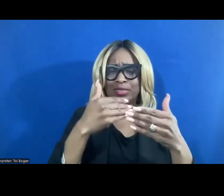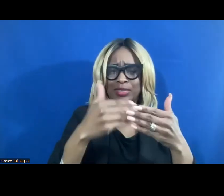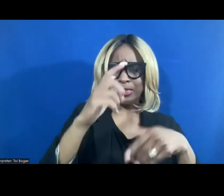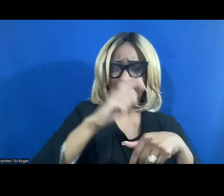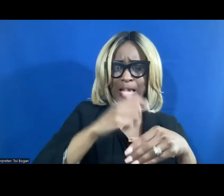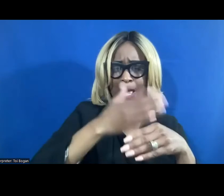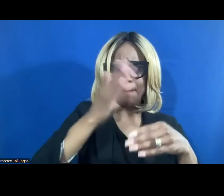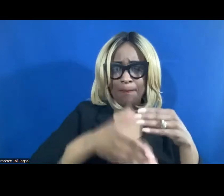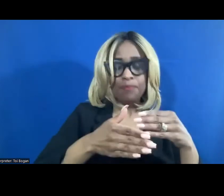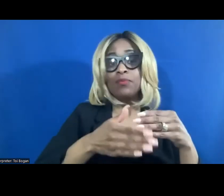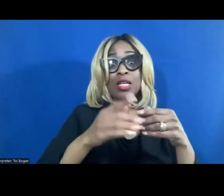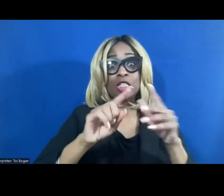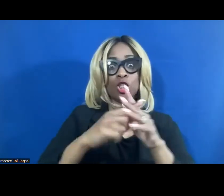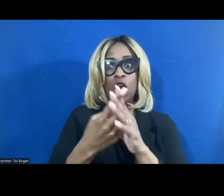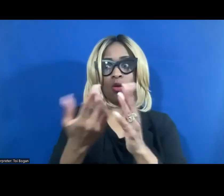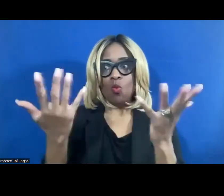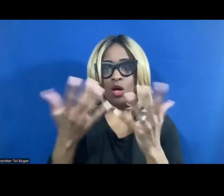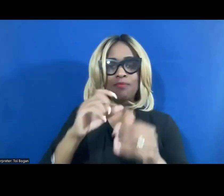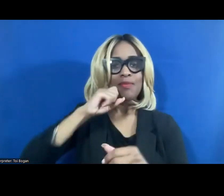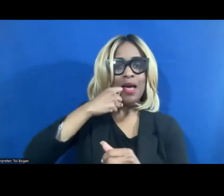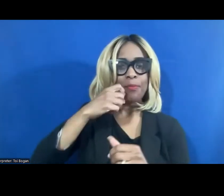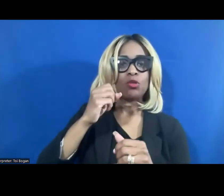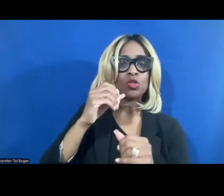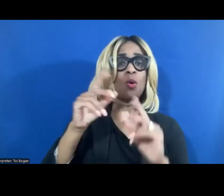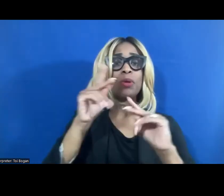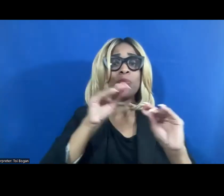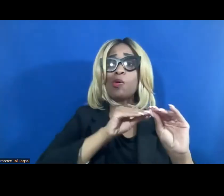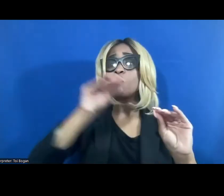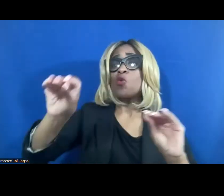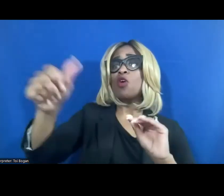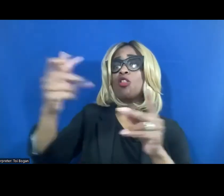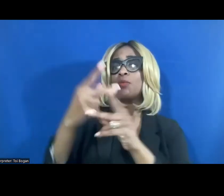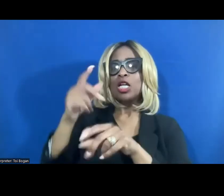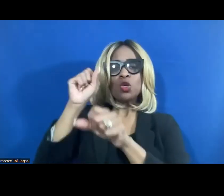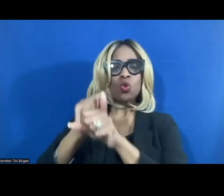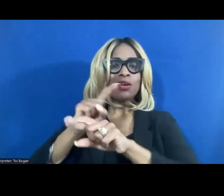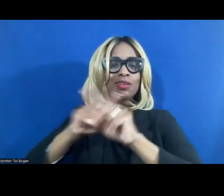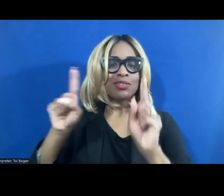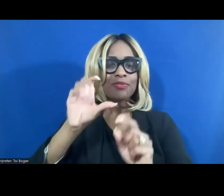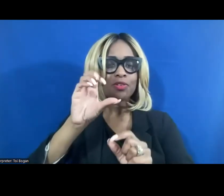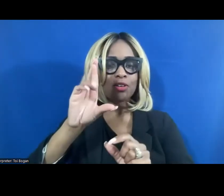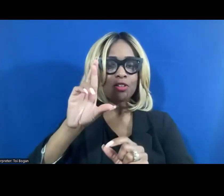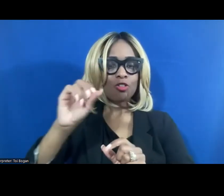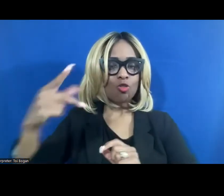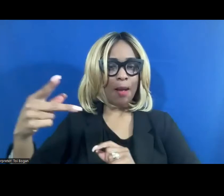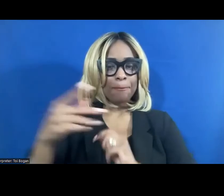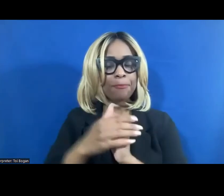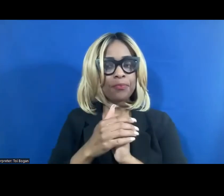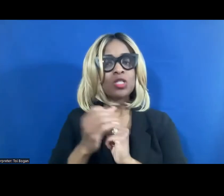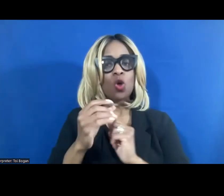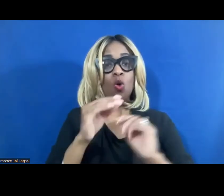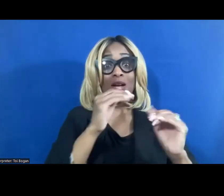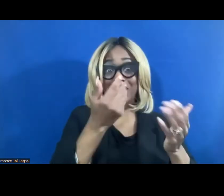up? Apples. So then you've got folks moving across counties to work on a different crop. So again,